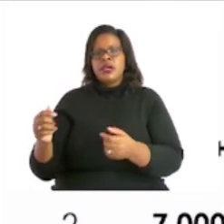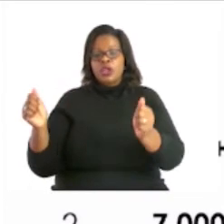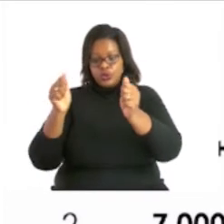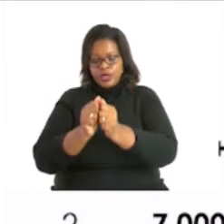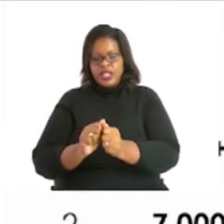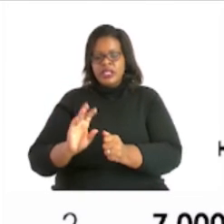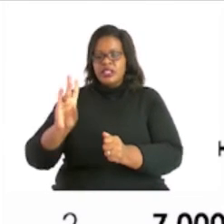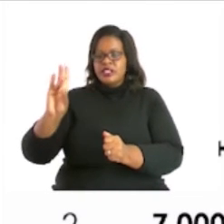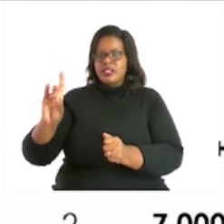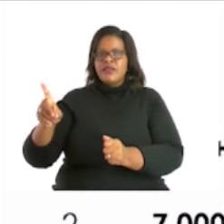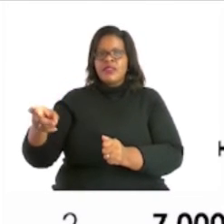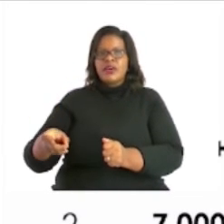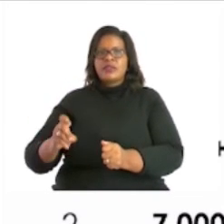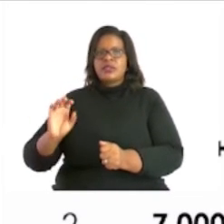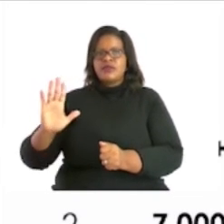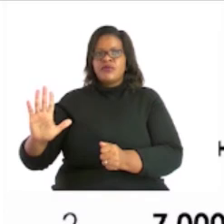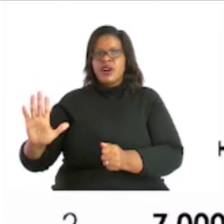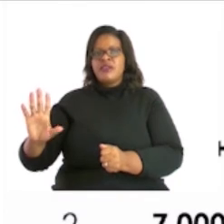us